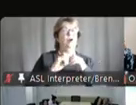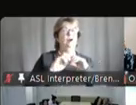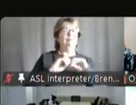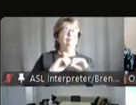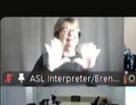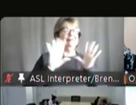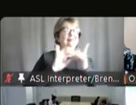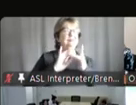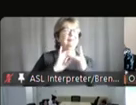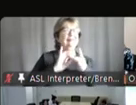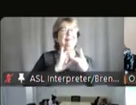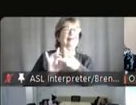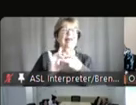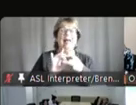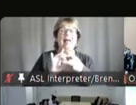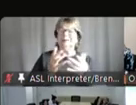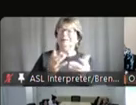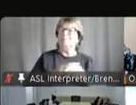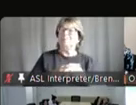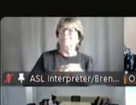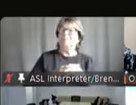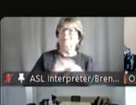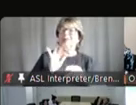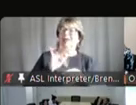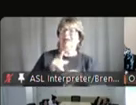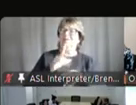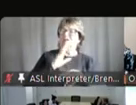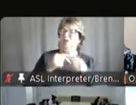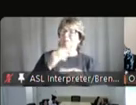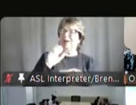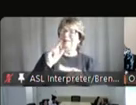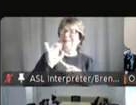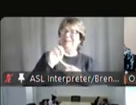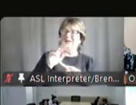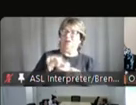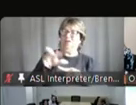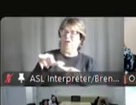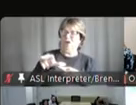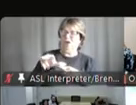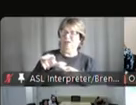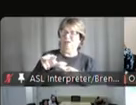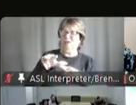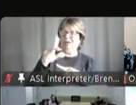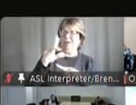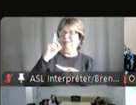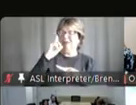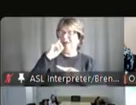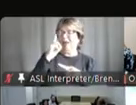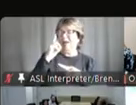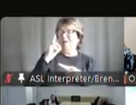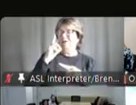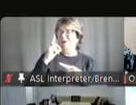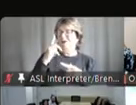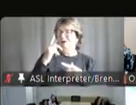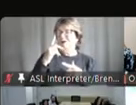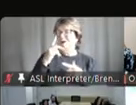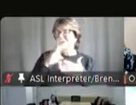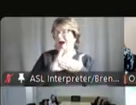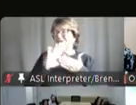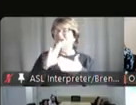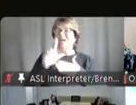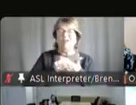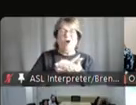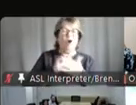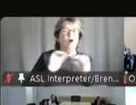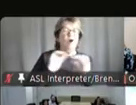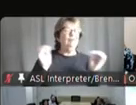try to understand. And of course, if you're talking about Section 33 of the mental hygiene law, there's certainly no issue with that. I guess the only issue would be that